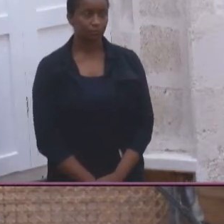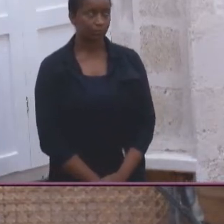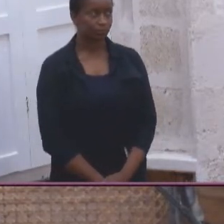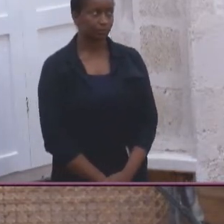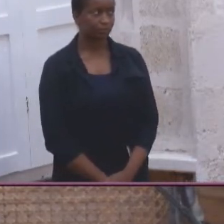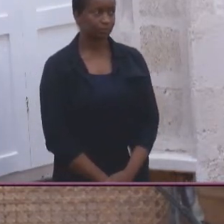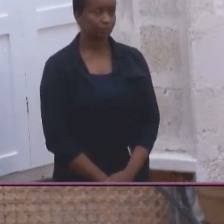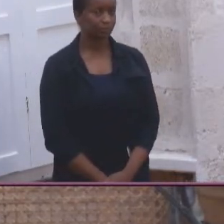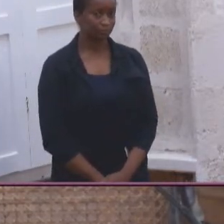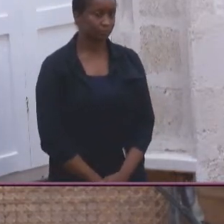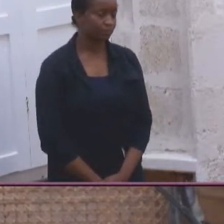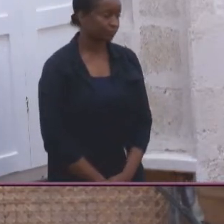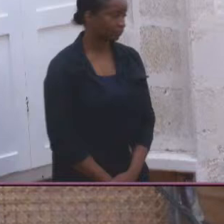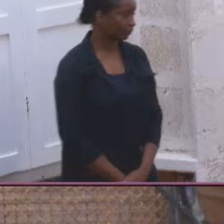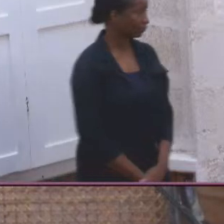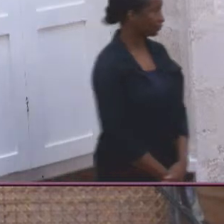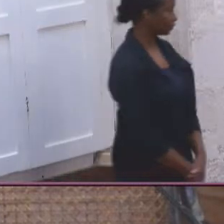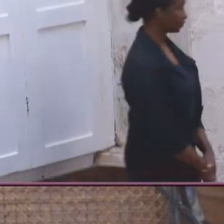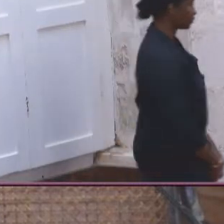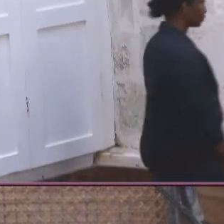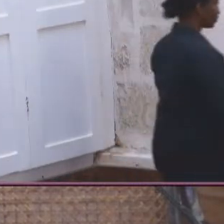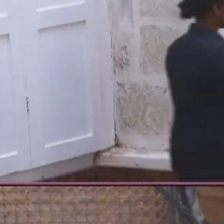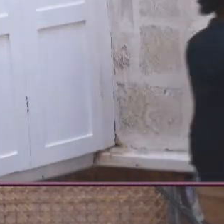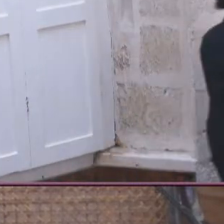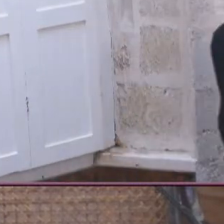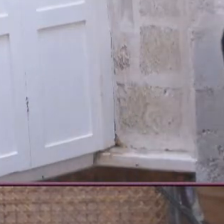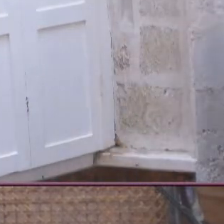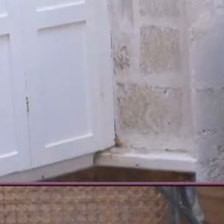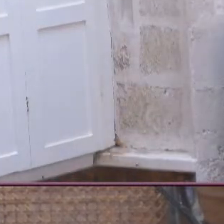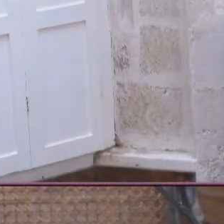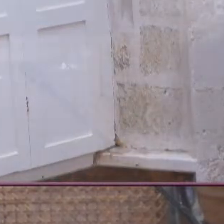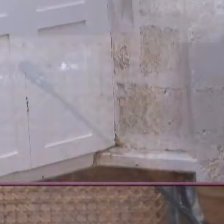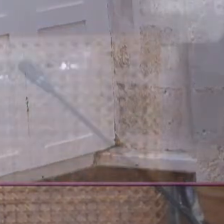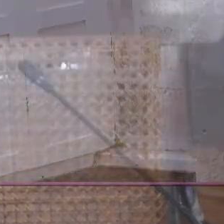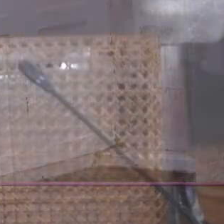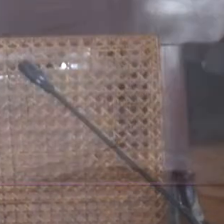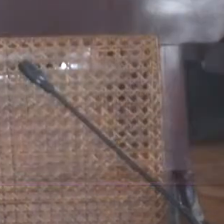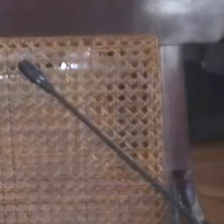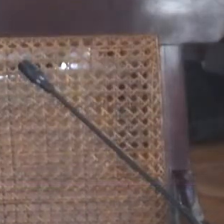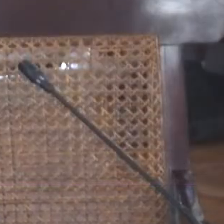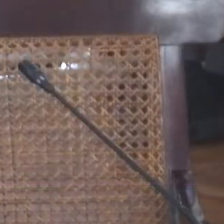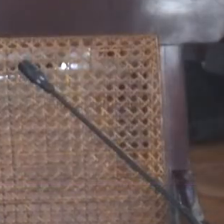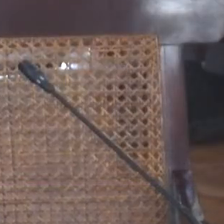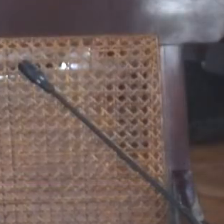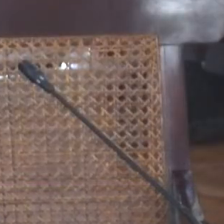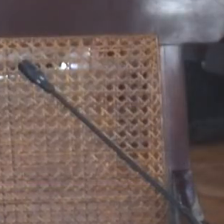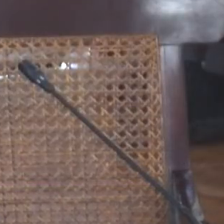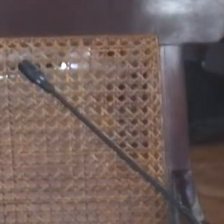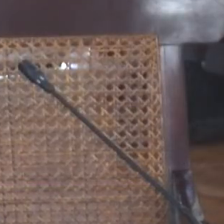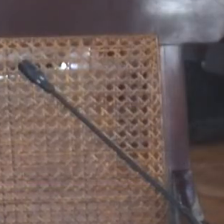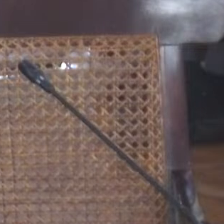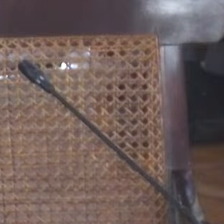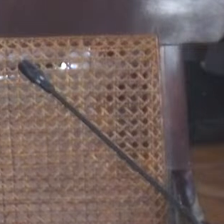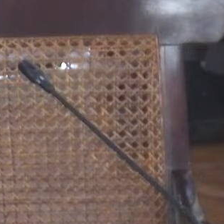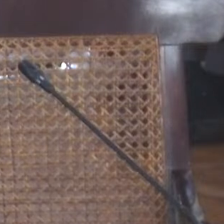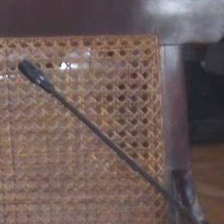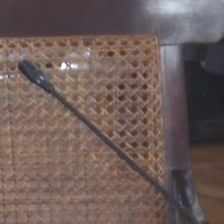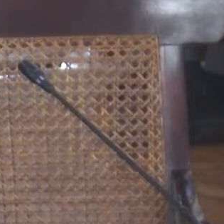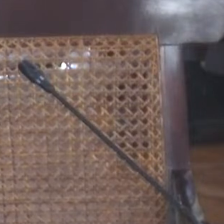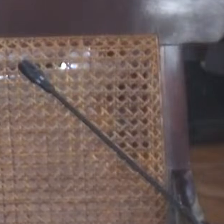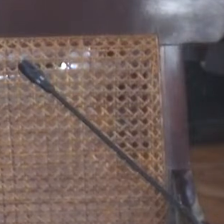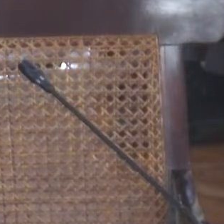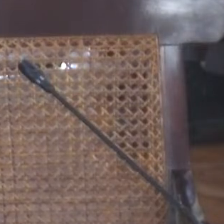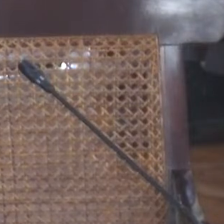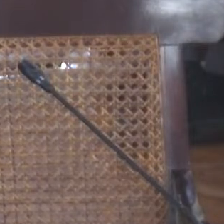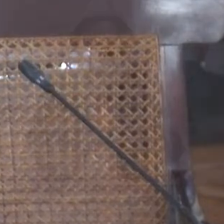bill being increased, because as was mentioned, there are a number of persons who may own property who are not